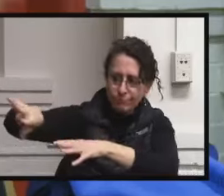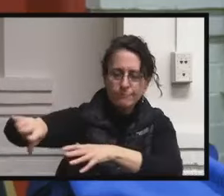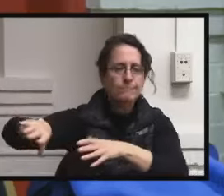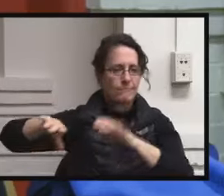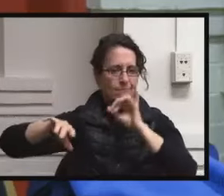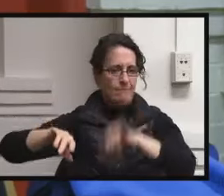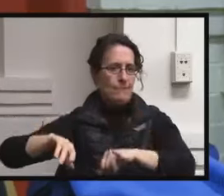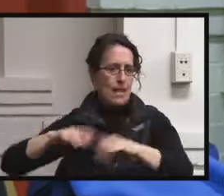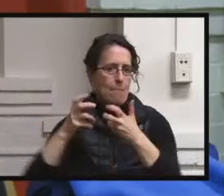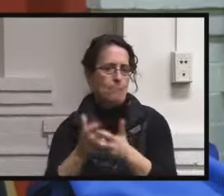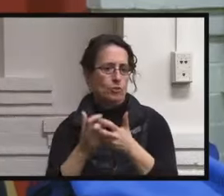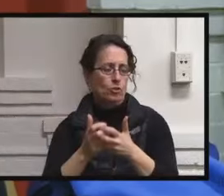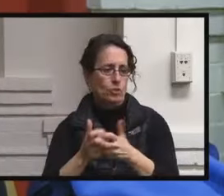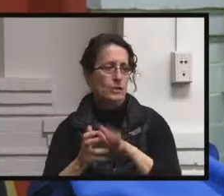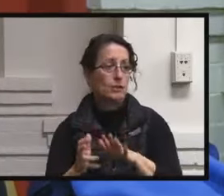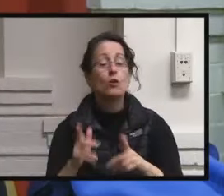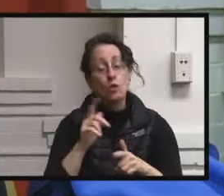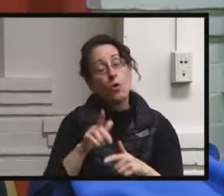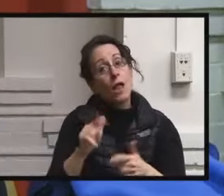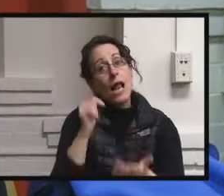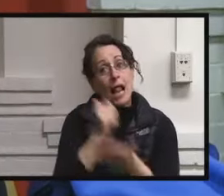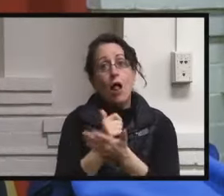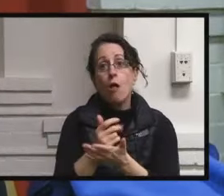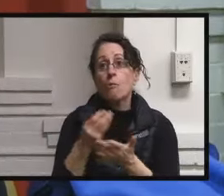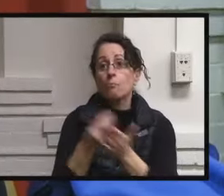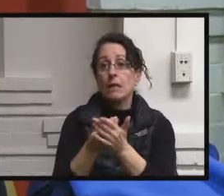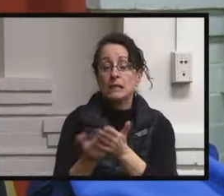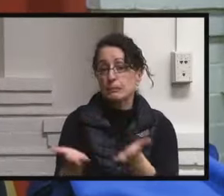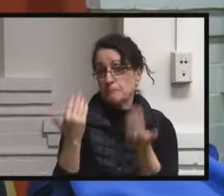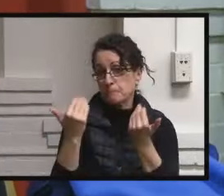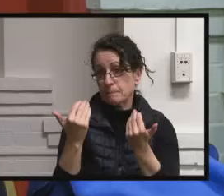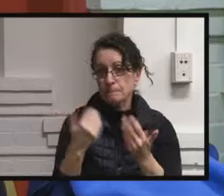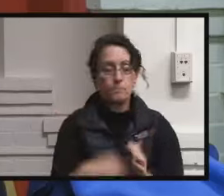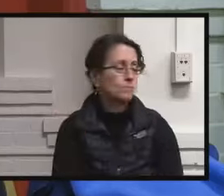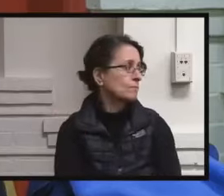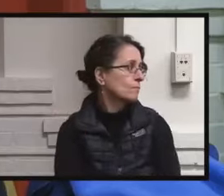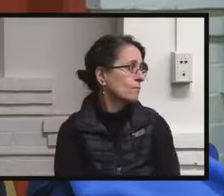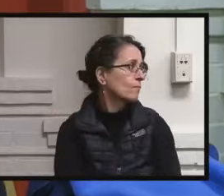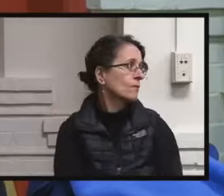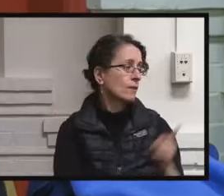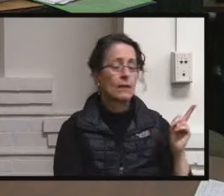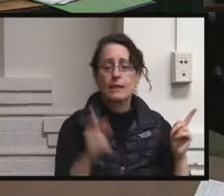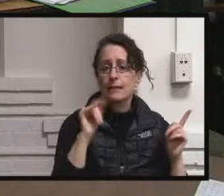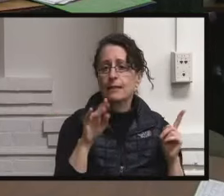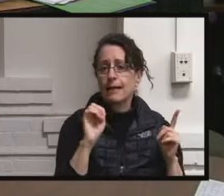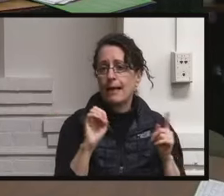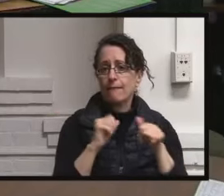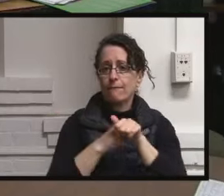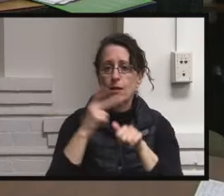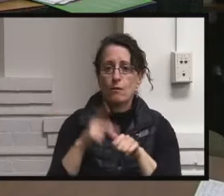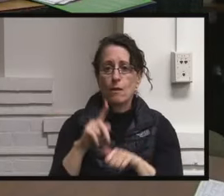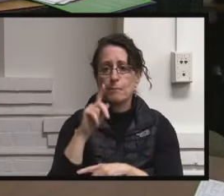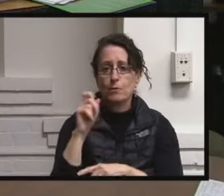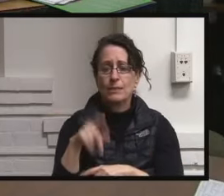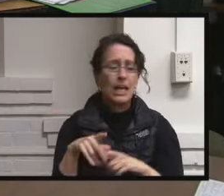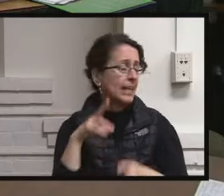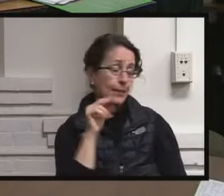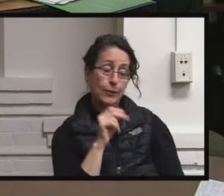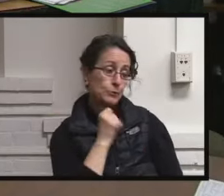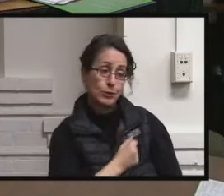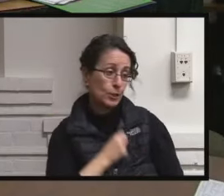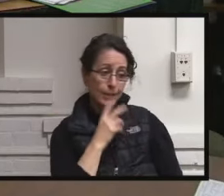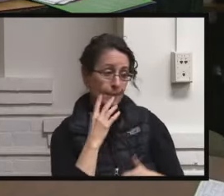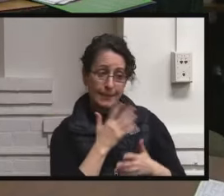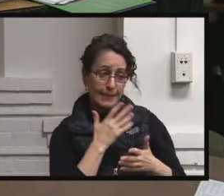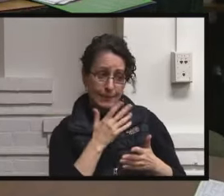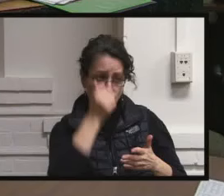part of the reason why our revenue numbers went up. Can I ask a follow-up stupid question? No more stupid